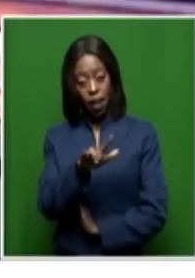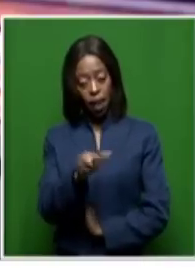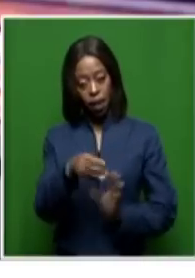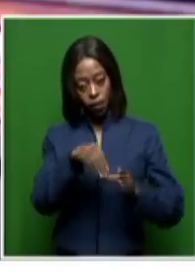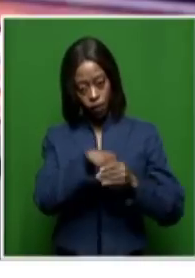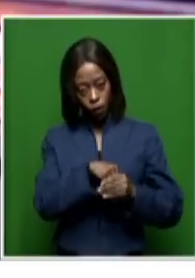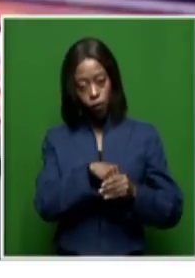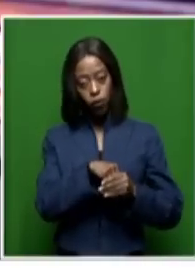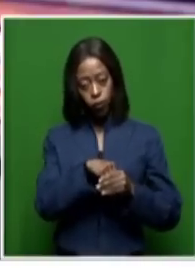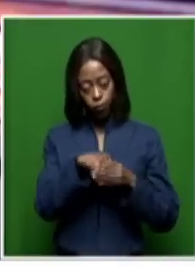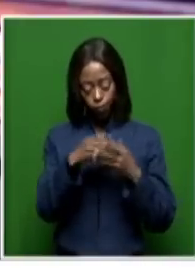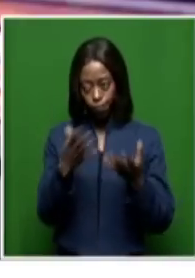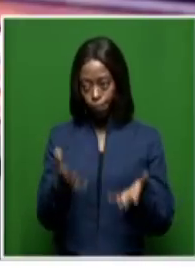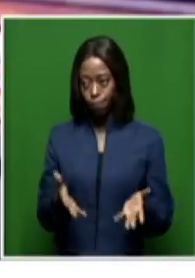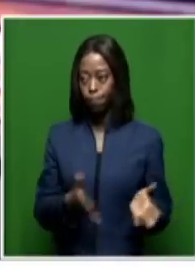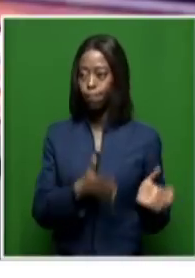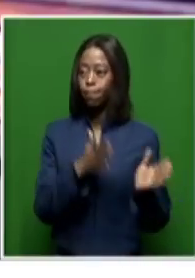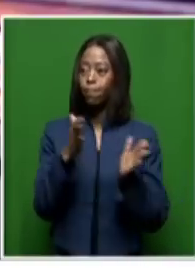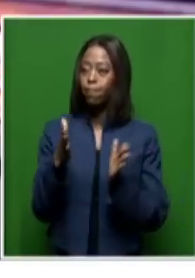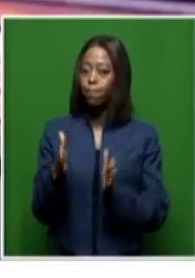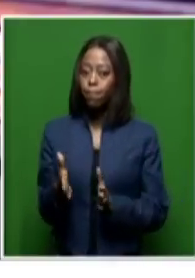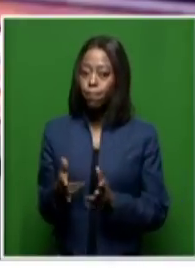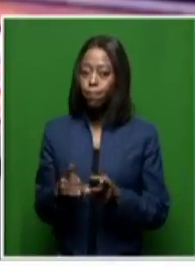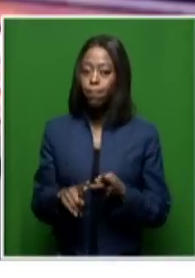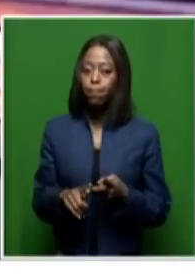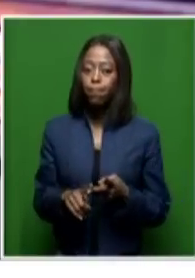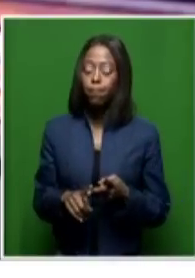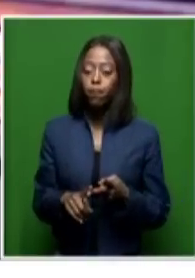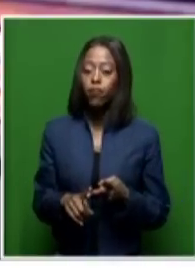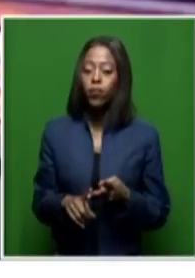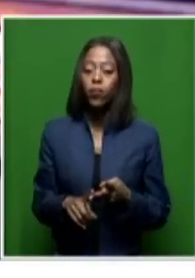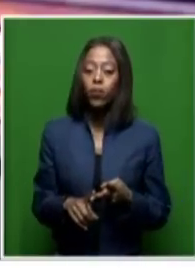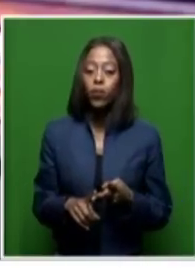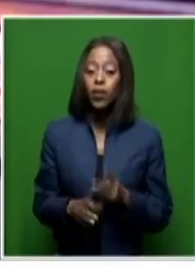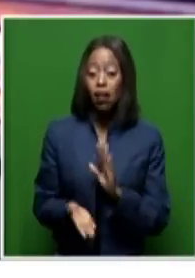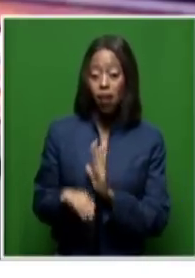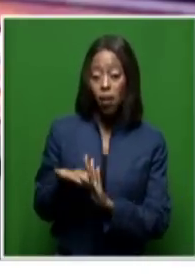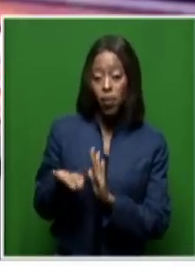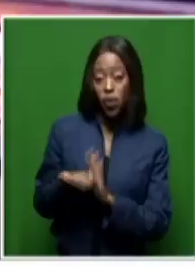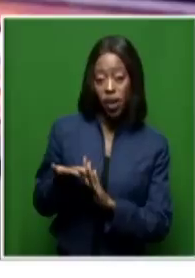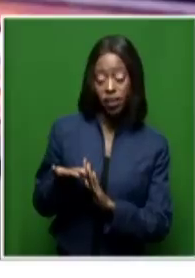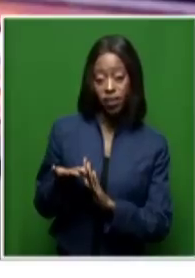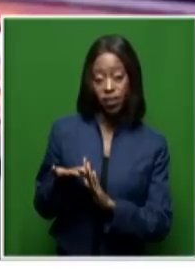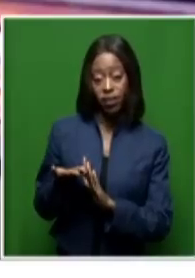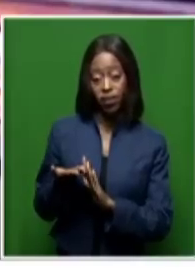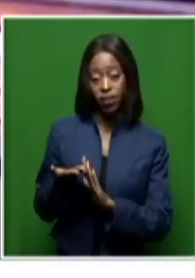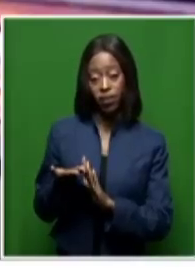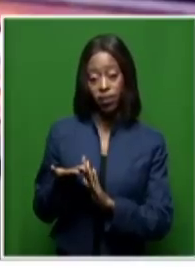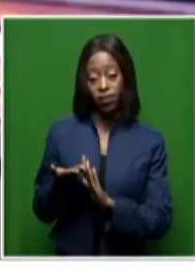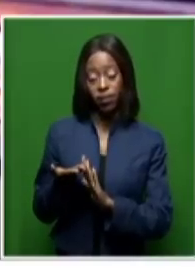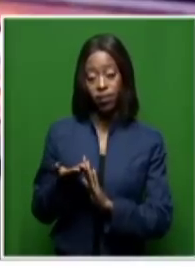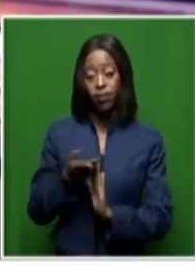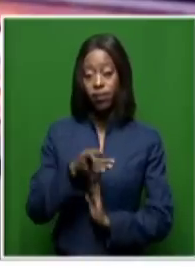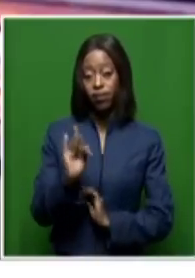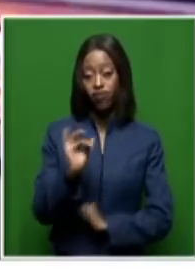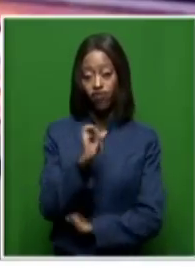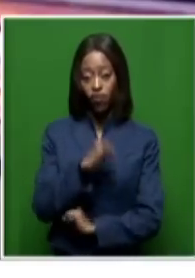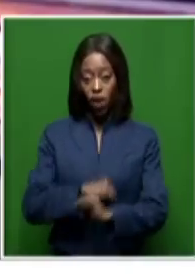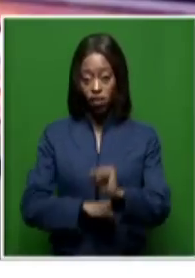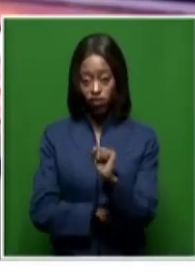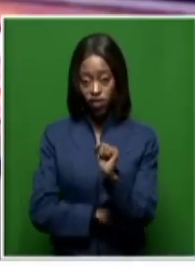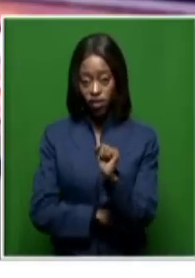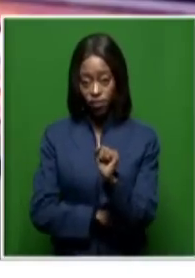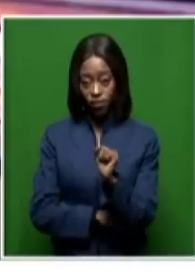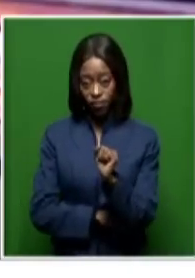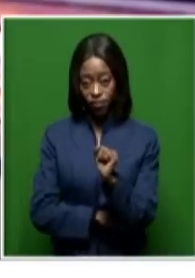into billions. And then you talk about upgrading of the infrastructure